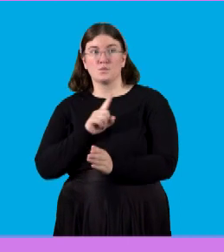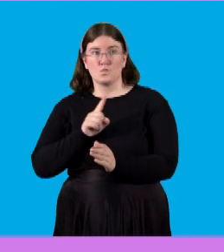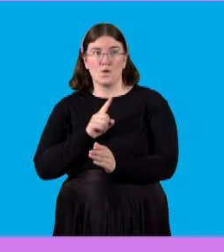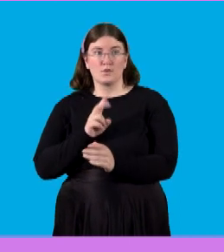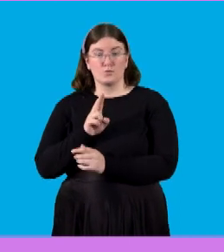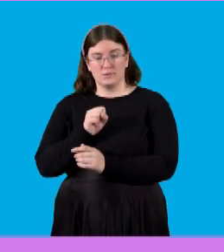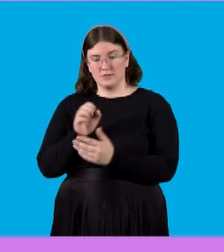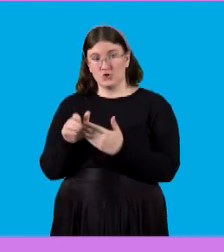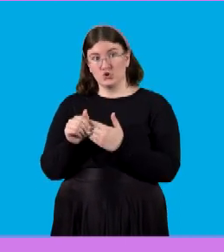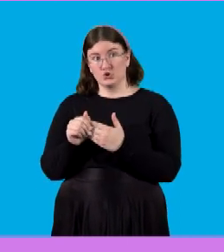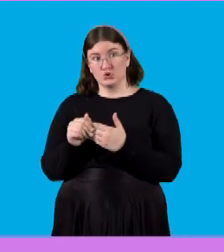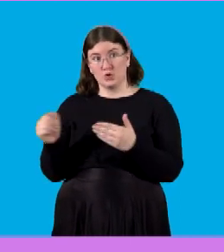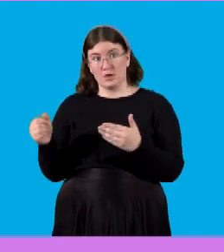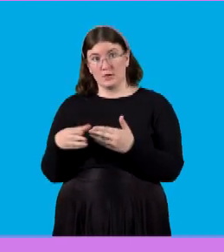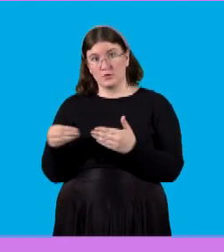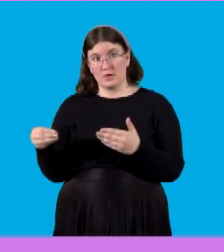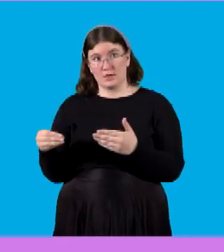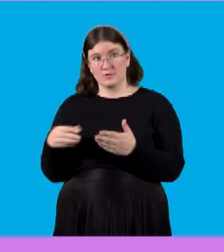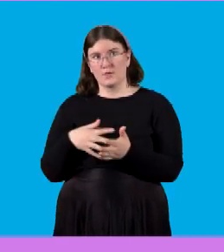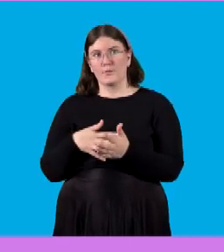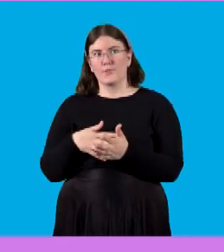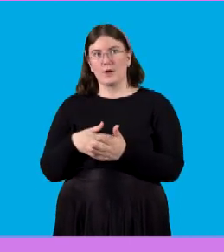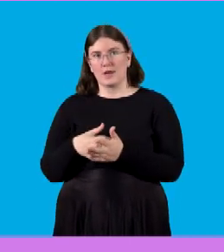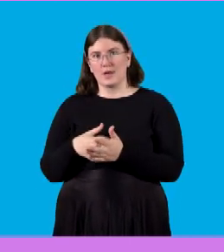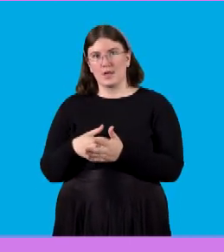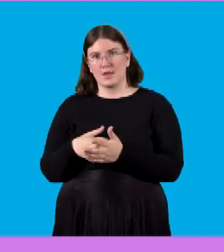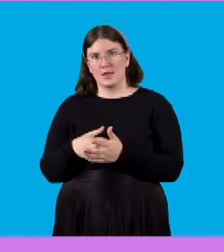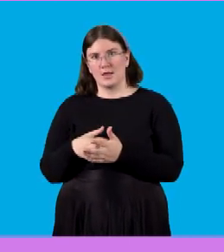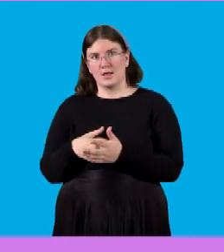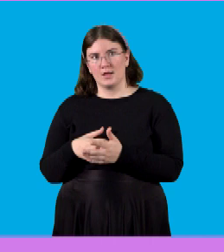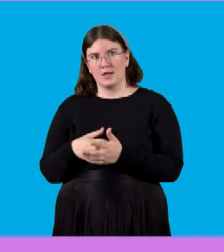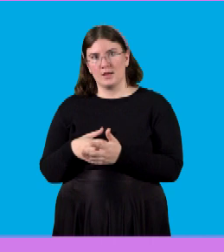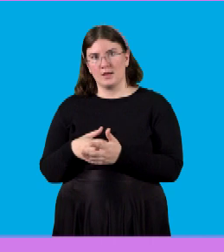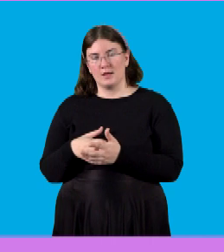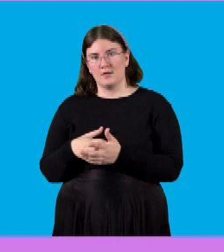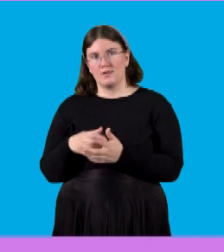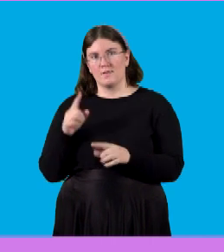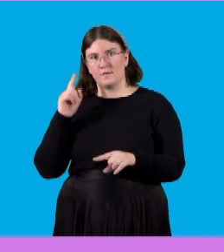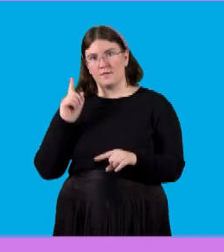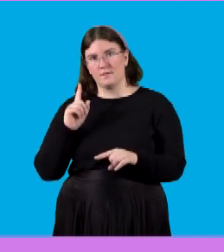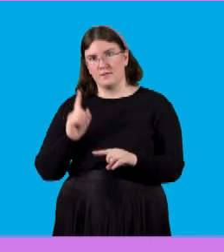rate, the US dollar, right, is weaker